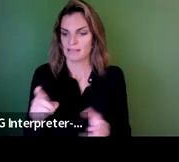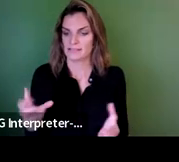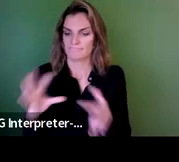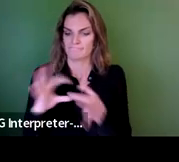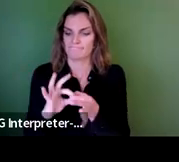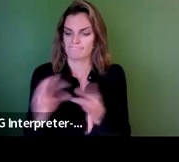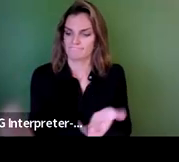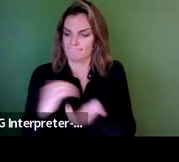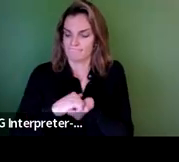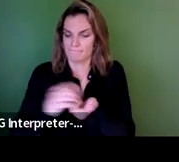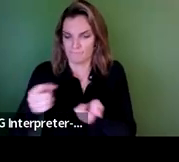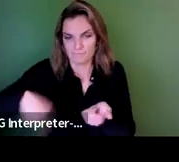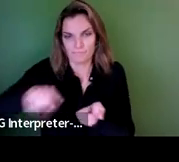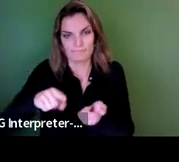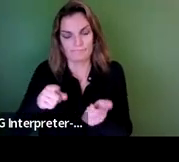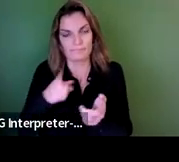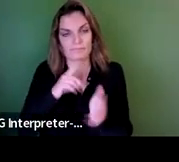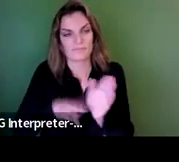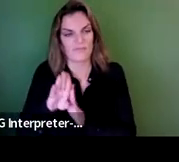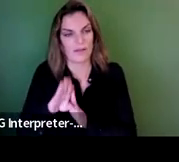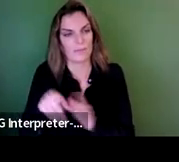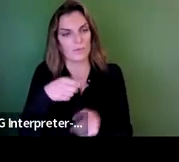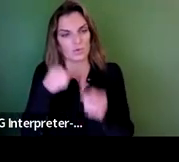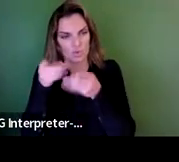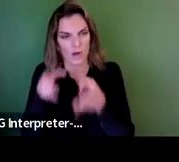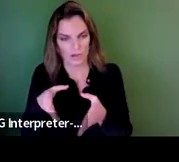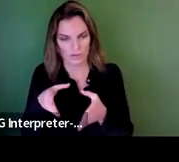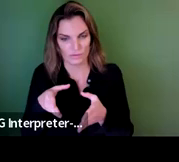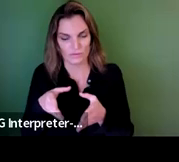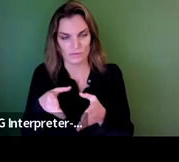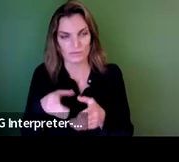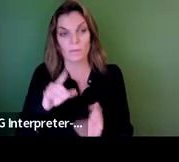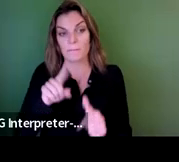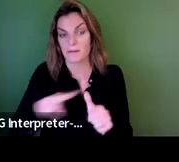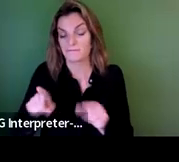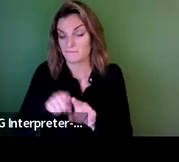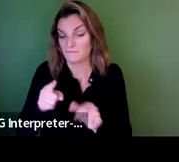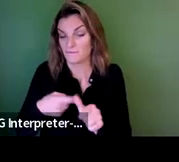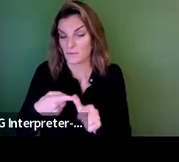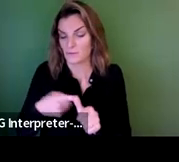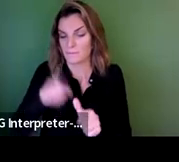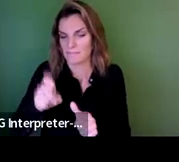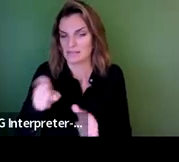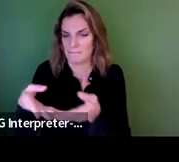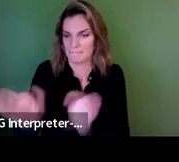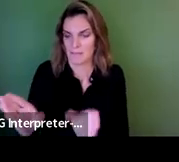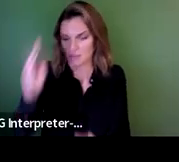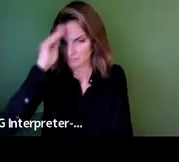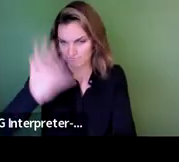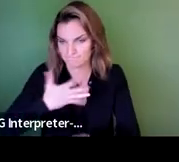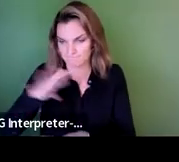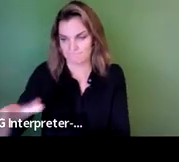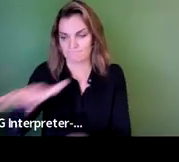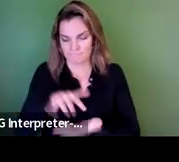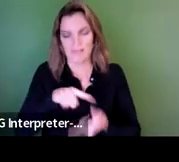the SILC and the directors of the SILs after receiving that public input. Oops. So